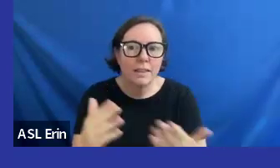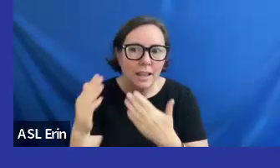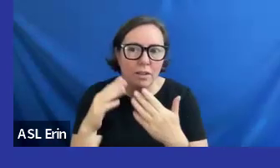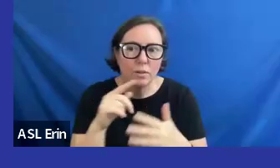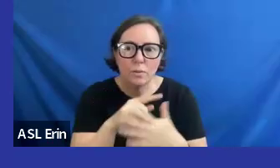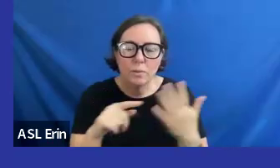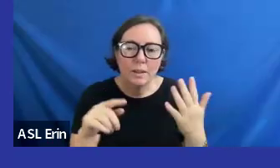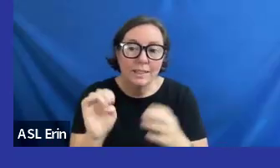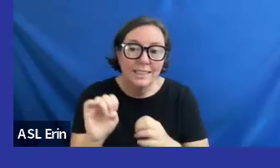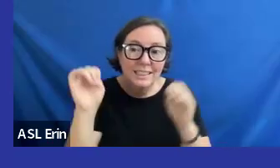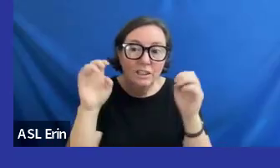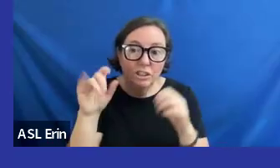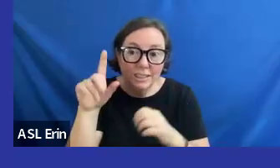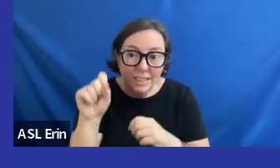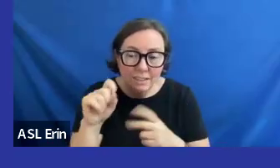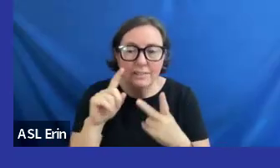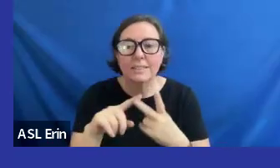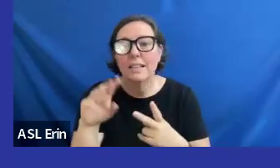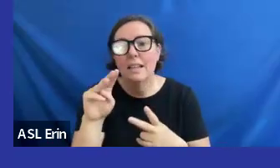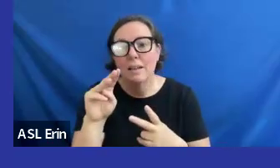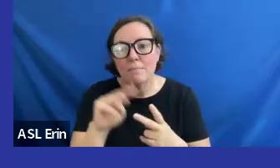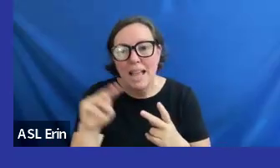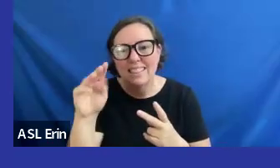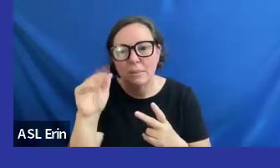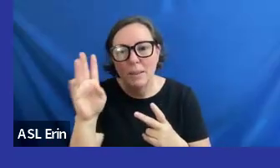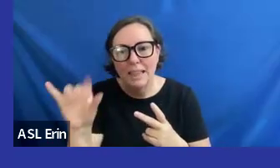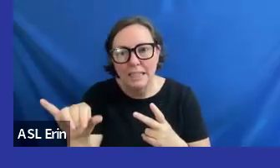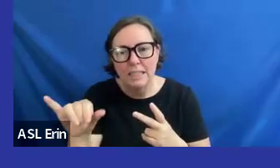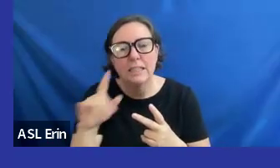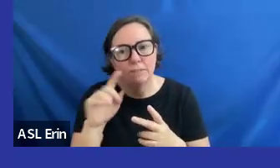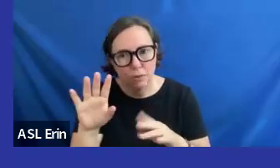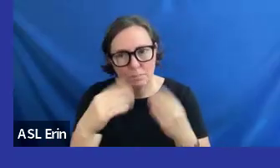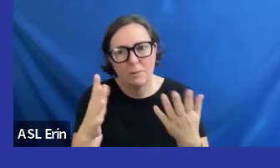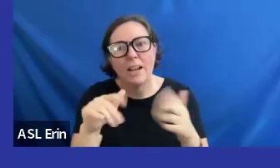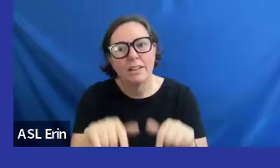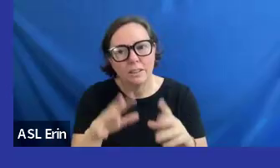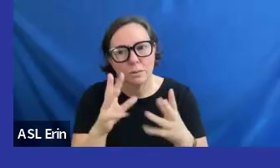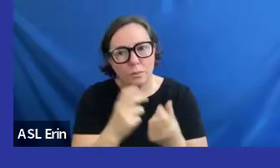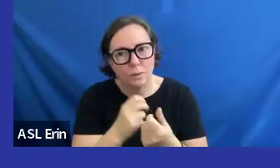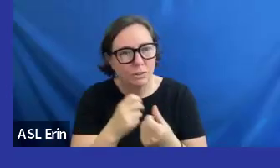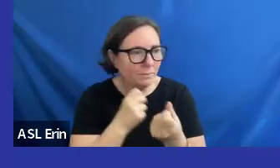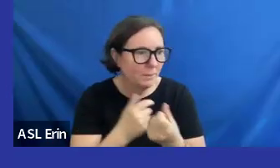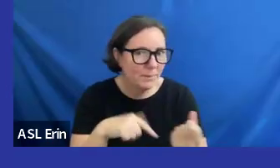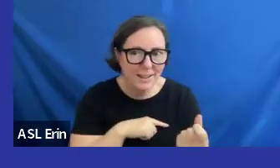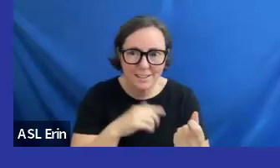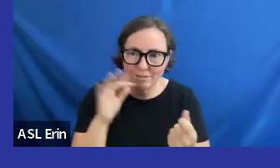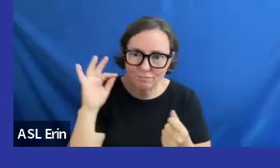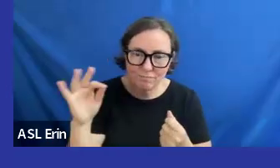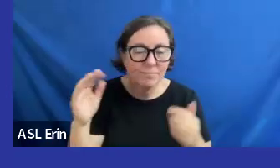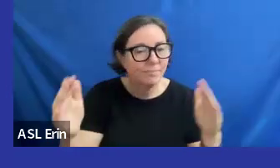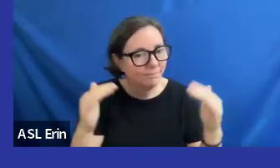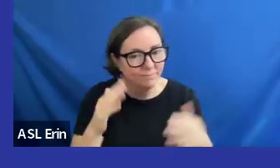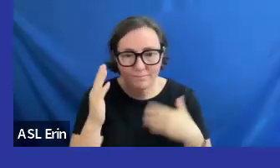to Easter Seals and Massability for putting on these sessions and letting us be here. So without further ado, let's begin.